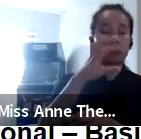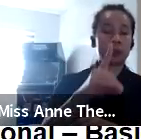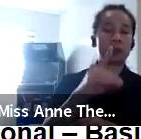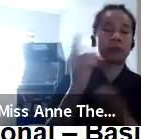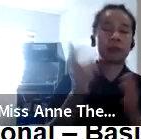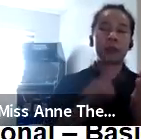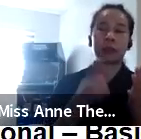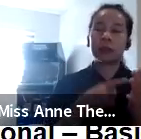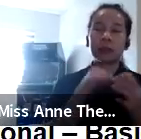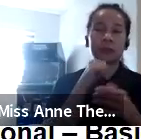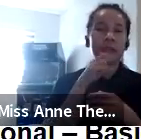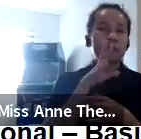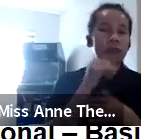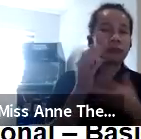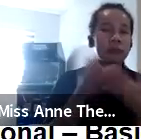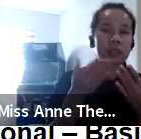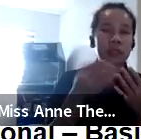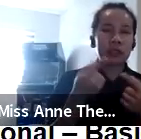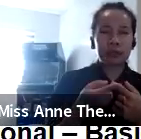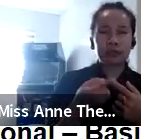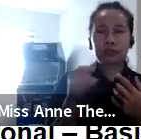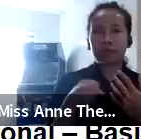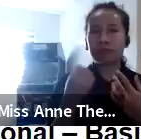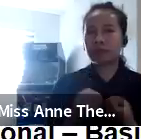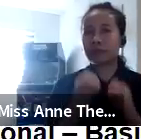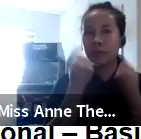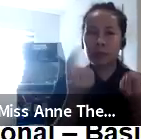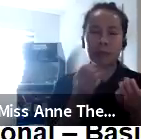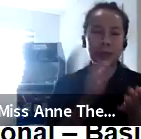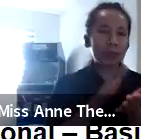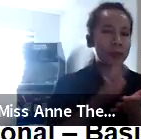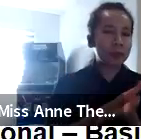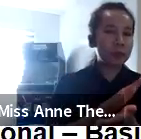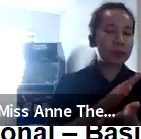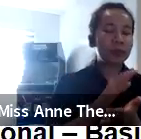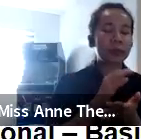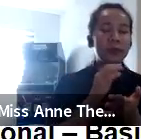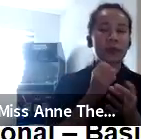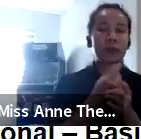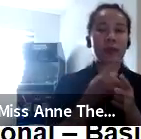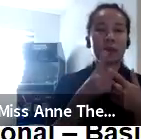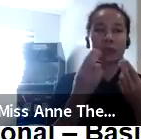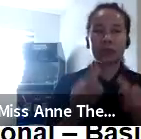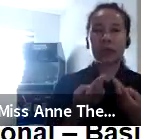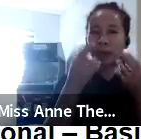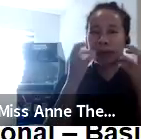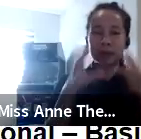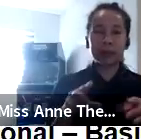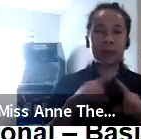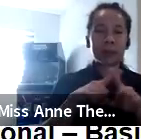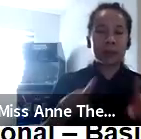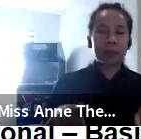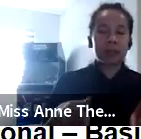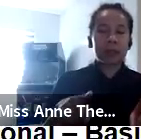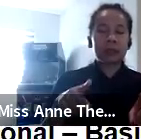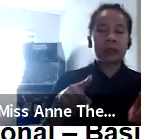as easy as simply recommending a school or recommending teachers, but it takes